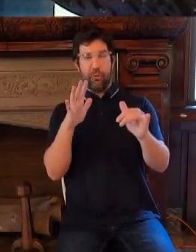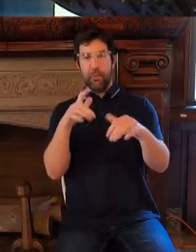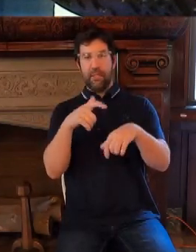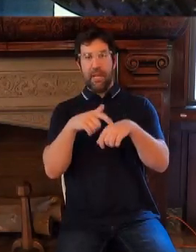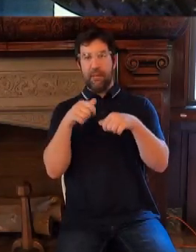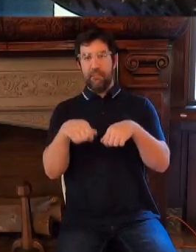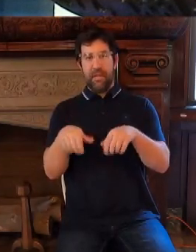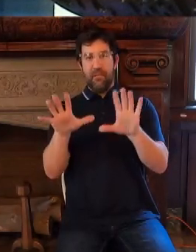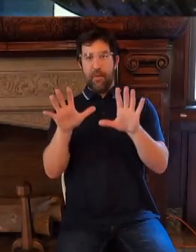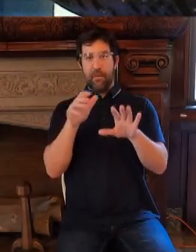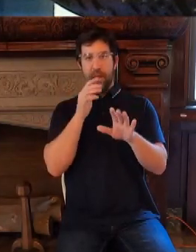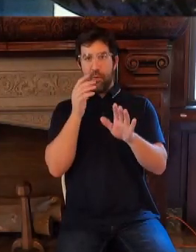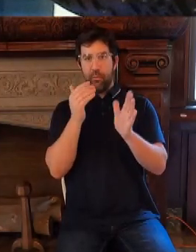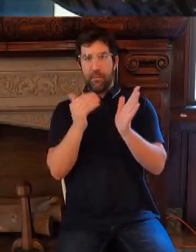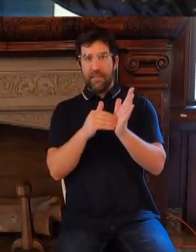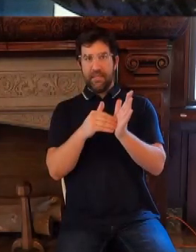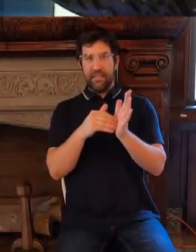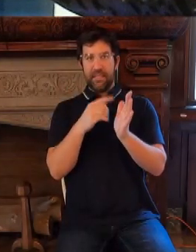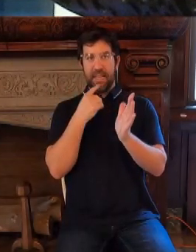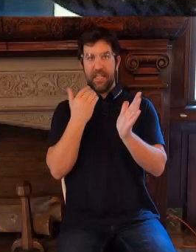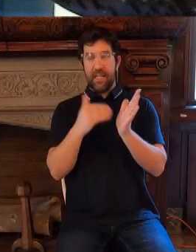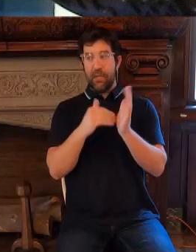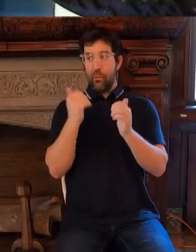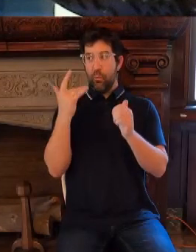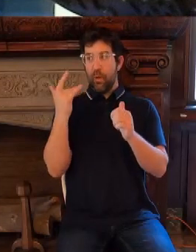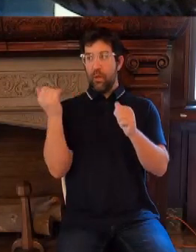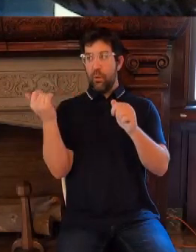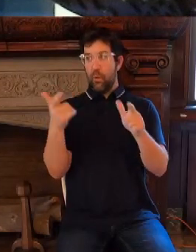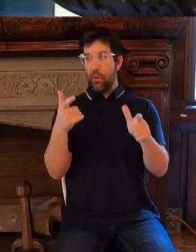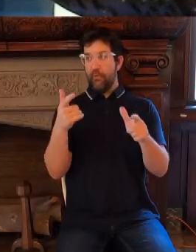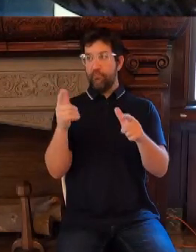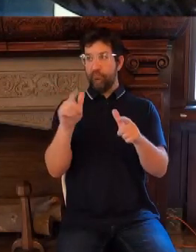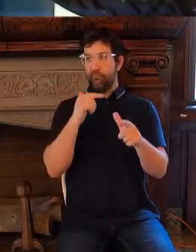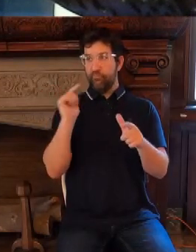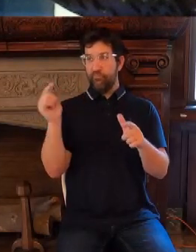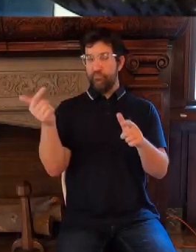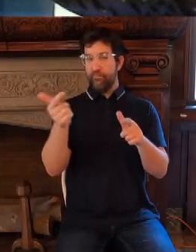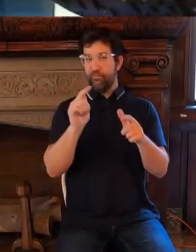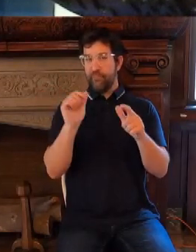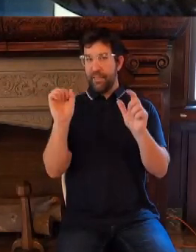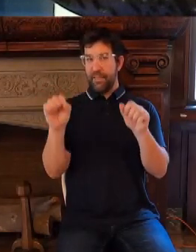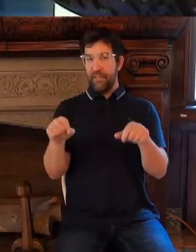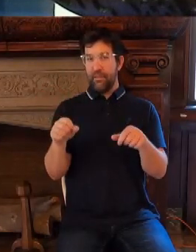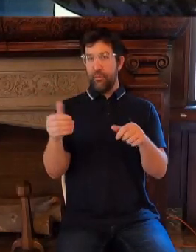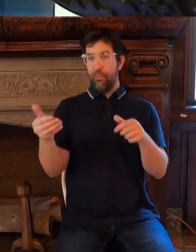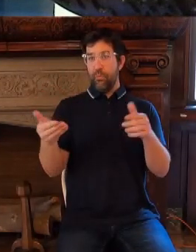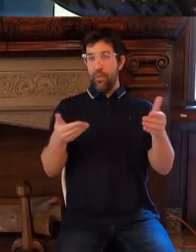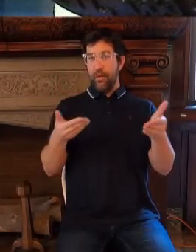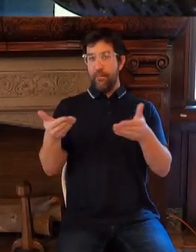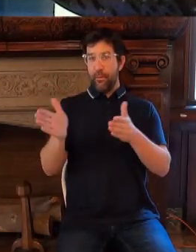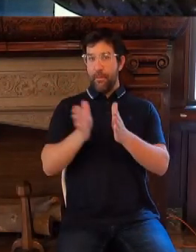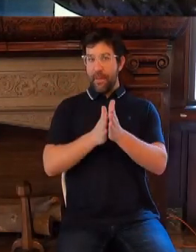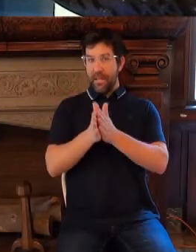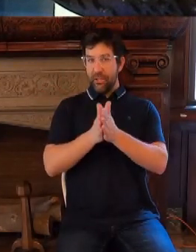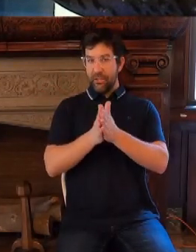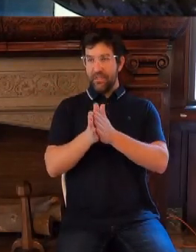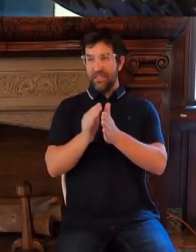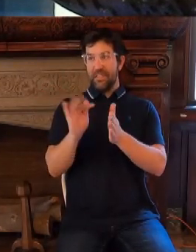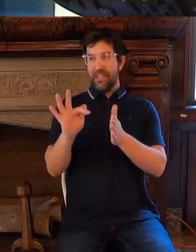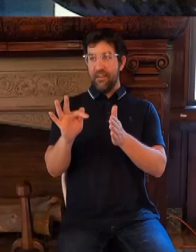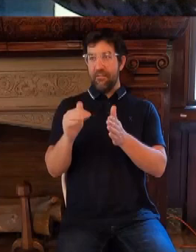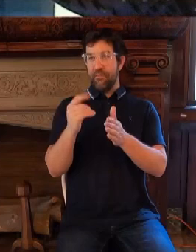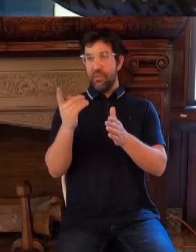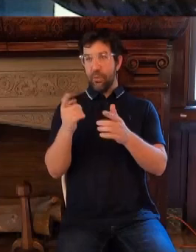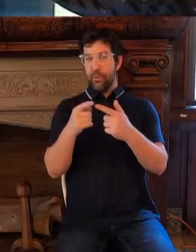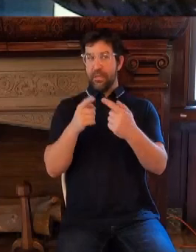time and not repeat it so that everyone in the room has a chance to speak. And we welcome your passion. If we end up having some